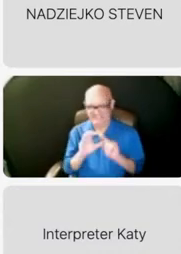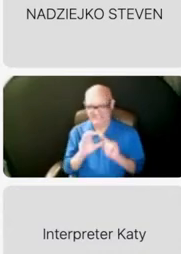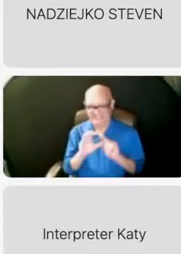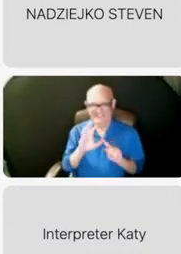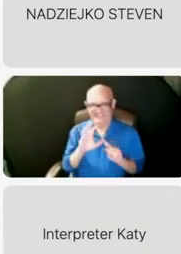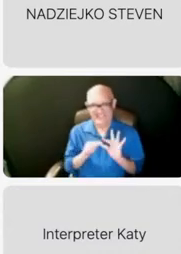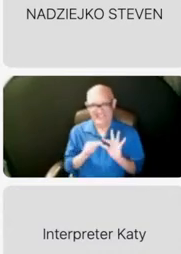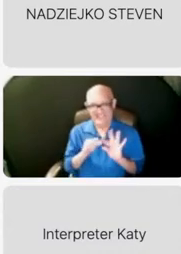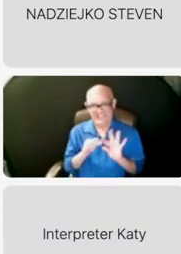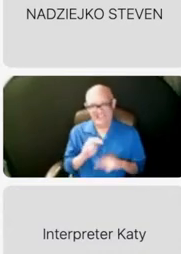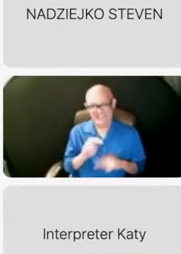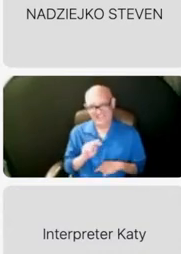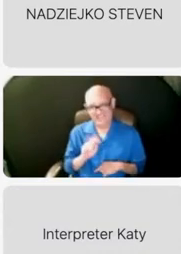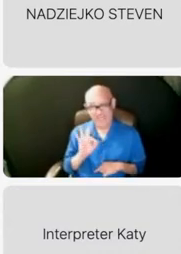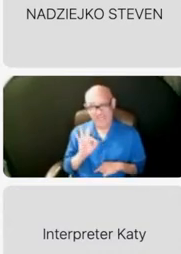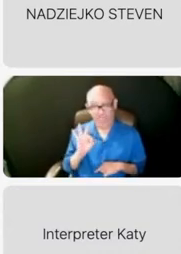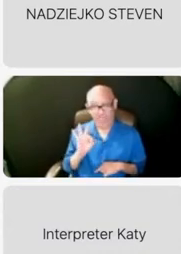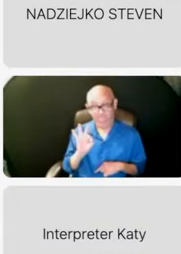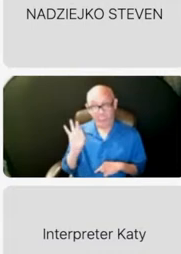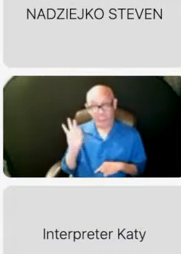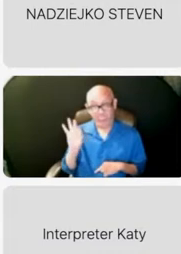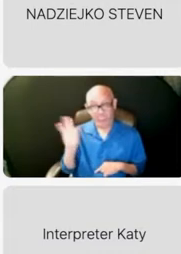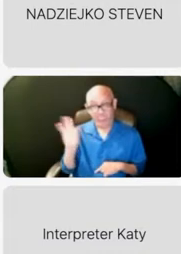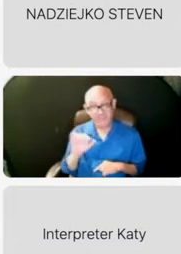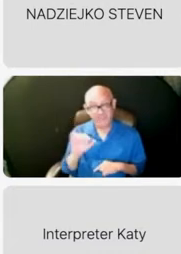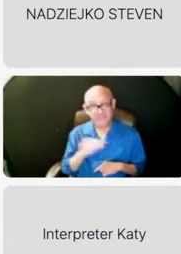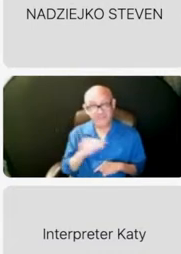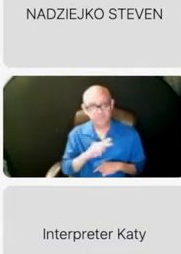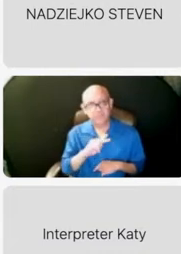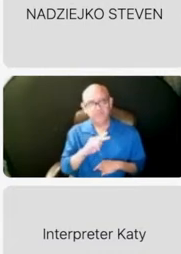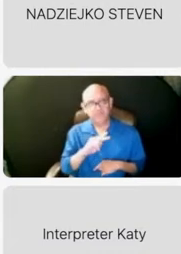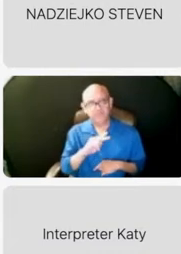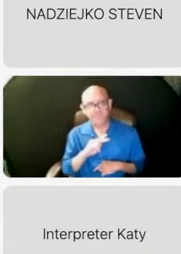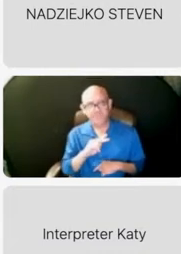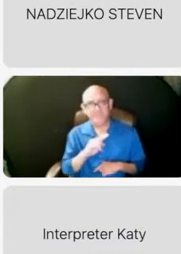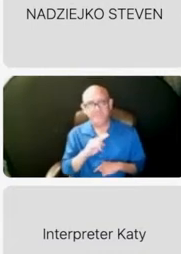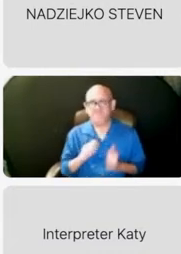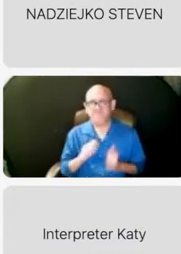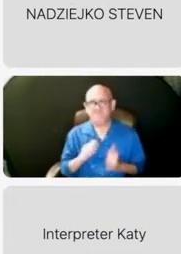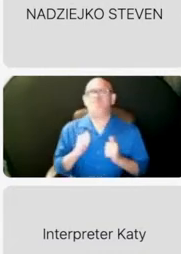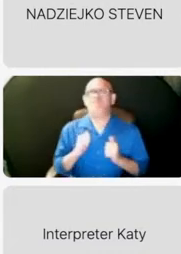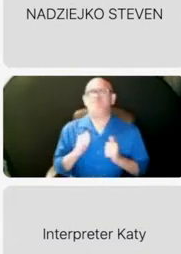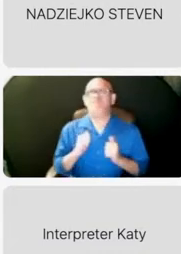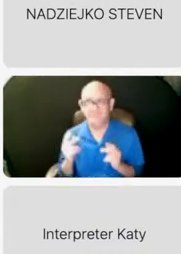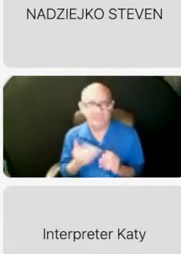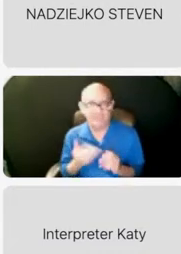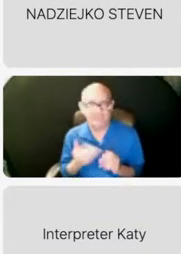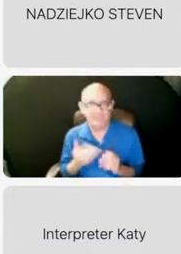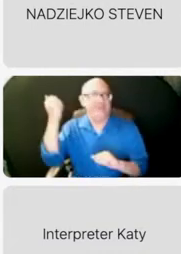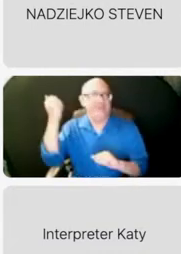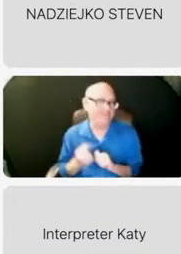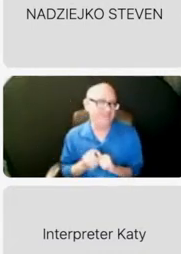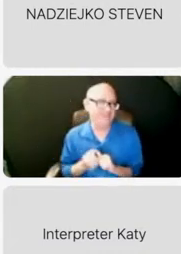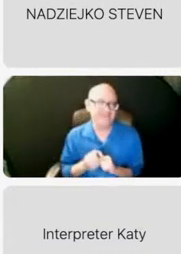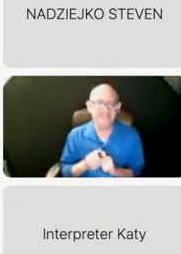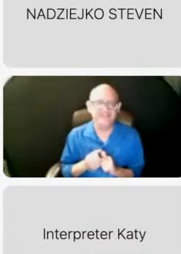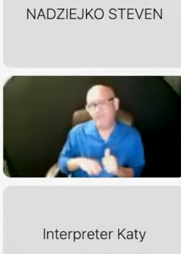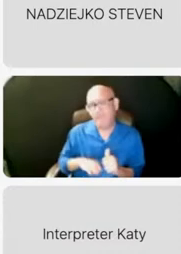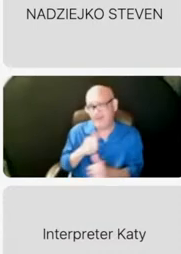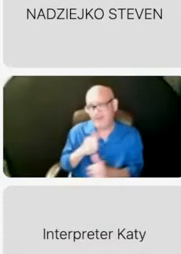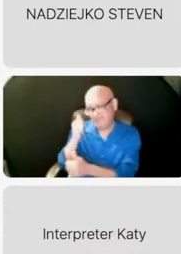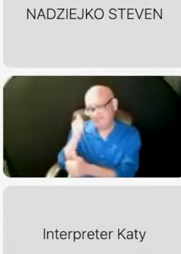kind of planted in you technically made you do better and i am so proud of each and every one of